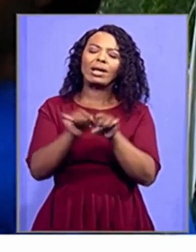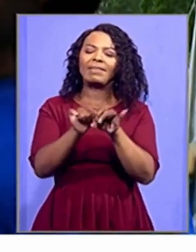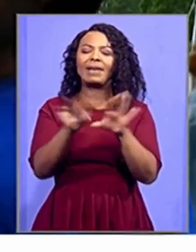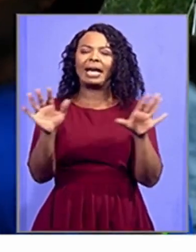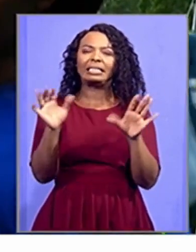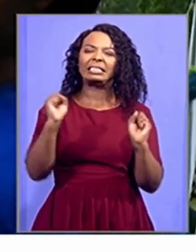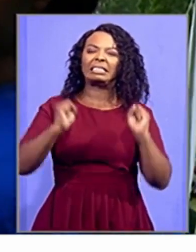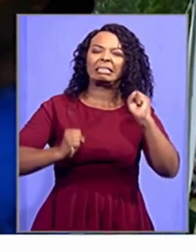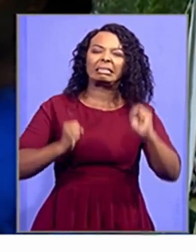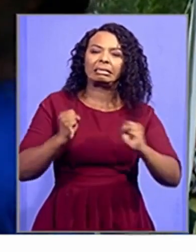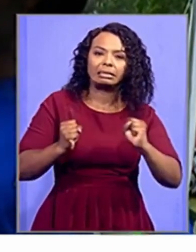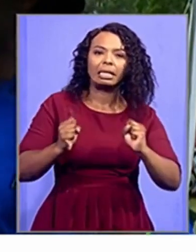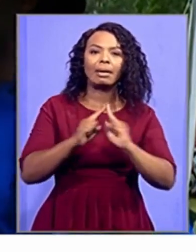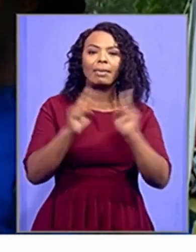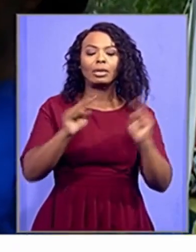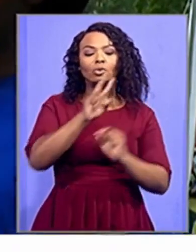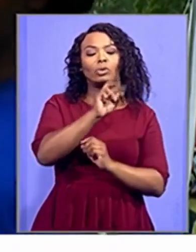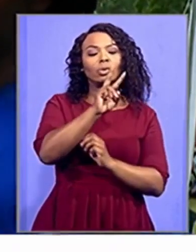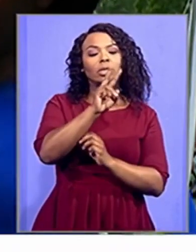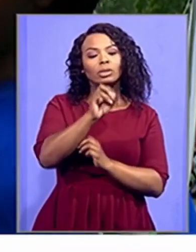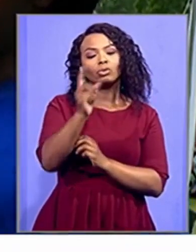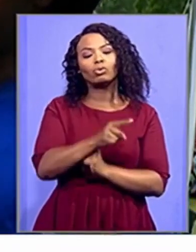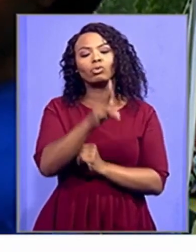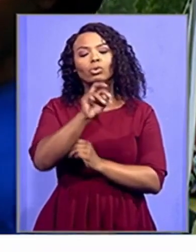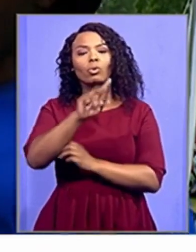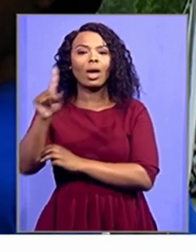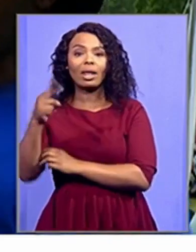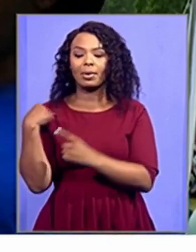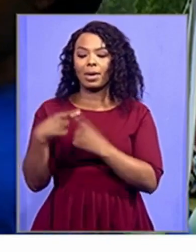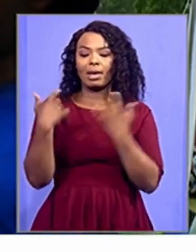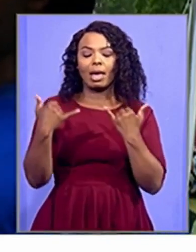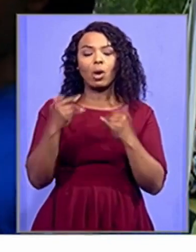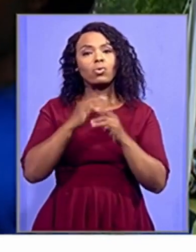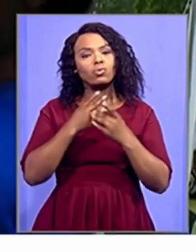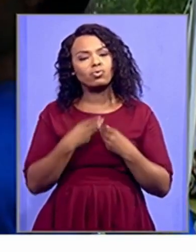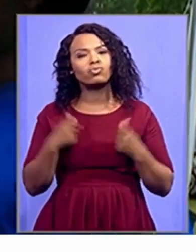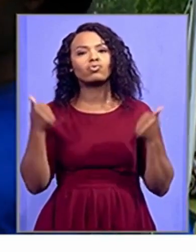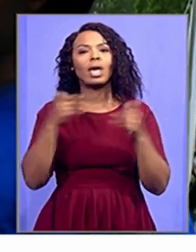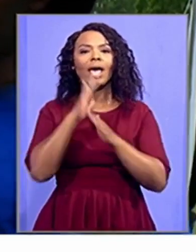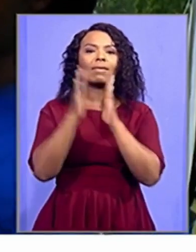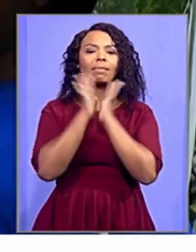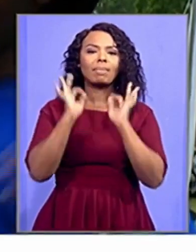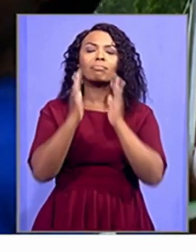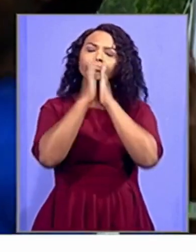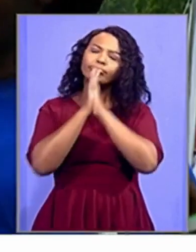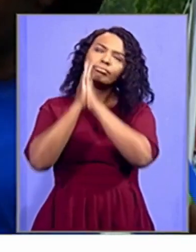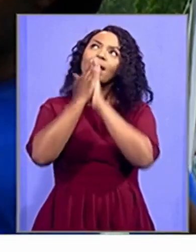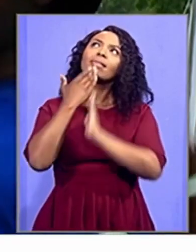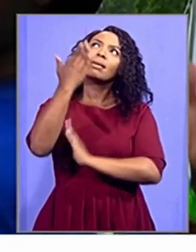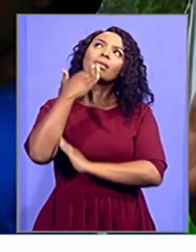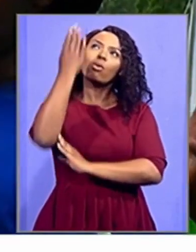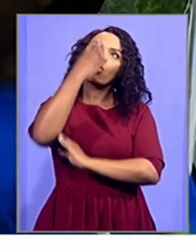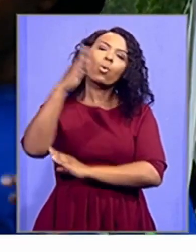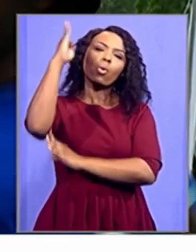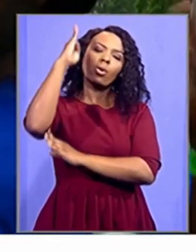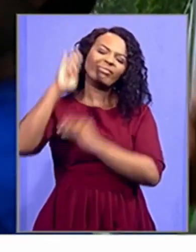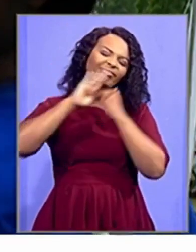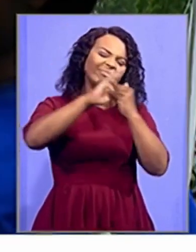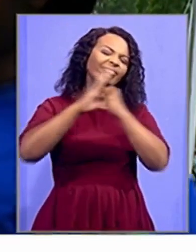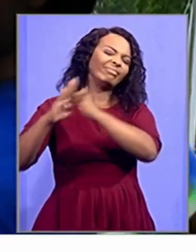ka ngwa wa 2020-2021 o fetlela fatsa ba golo go leboa lo rapela modimo re be kgatlhano ka moka le mebo